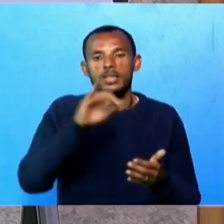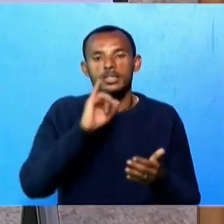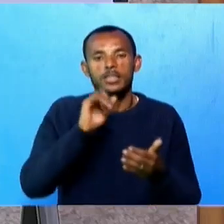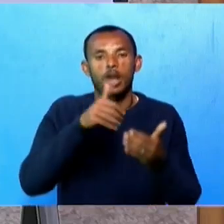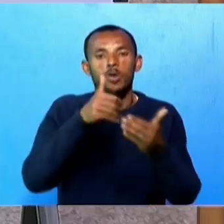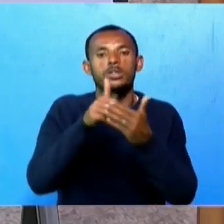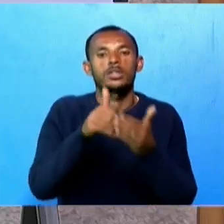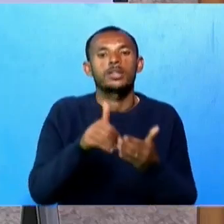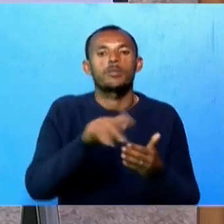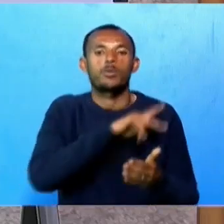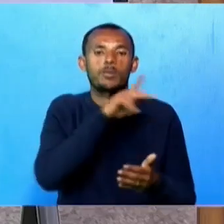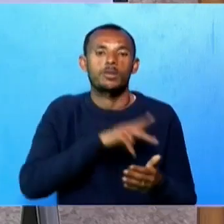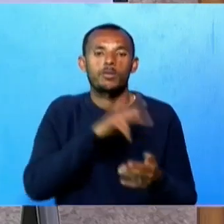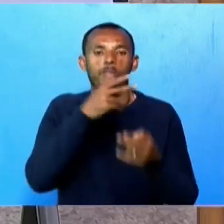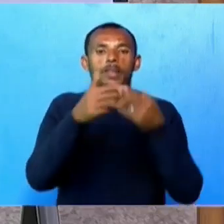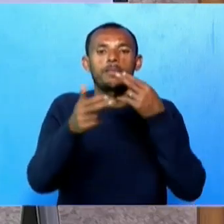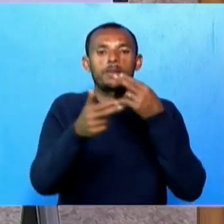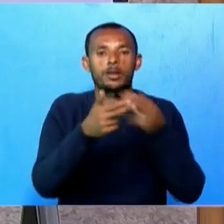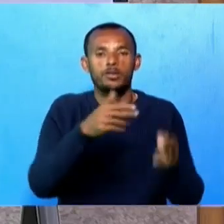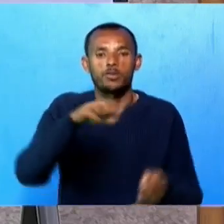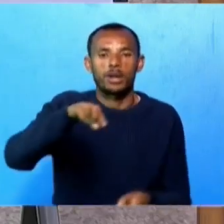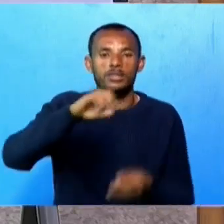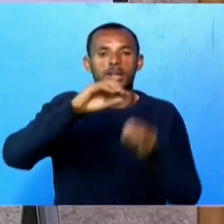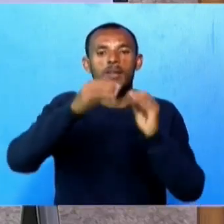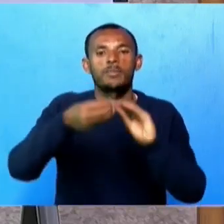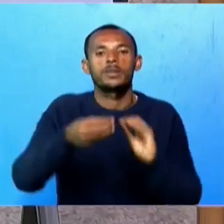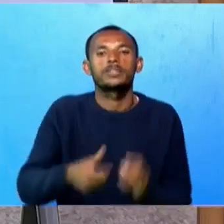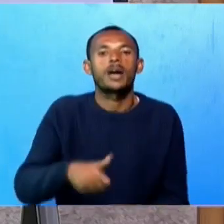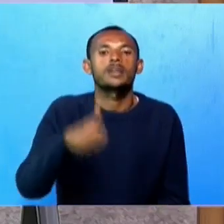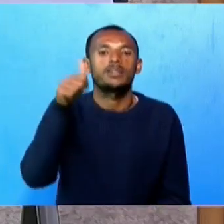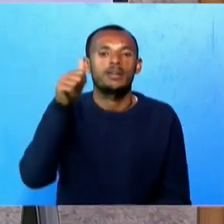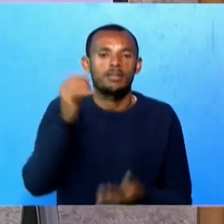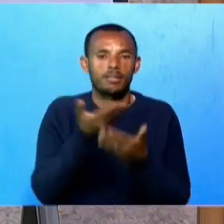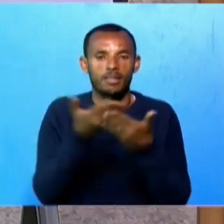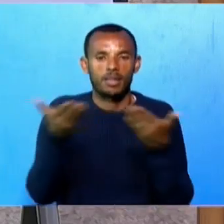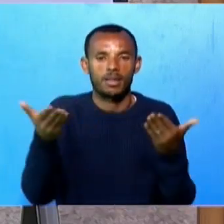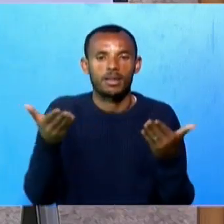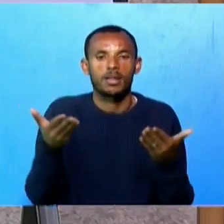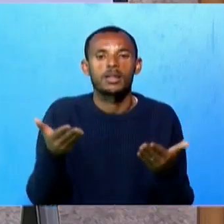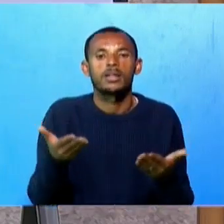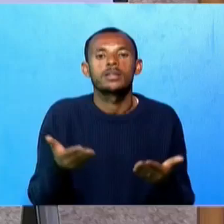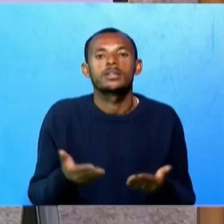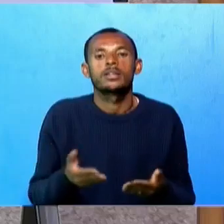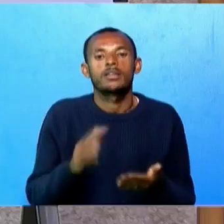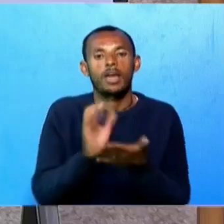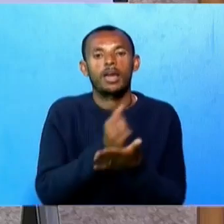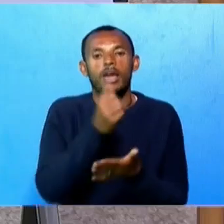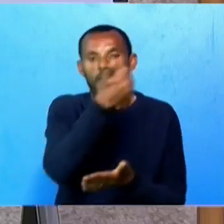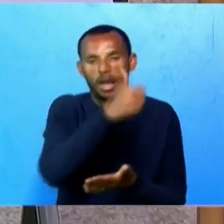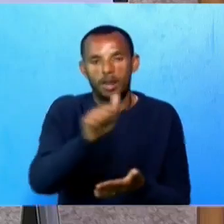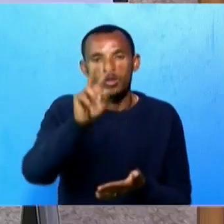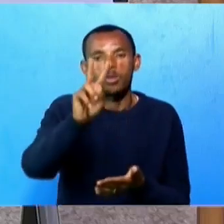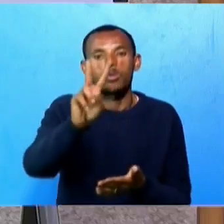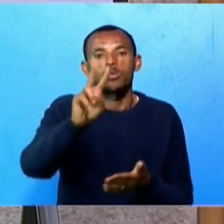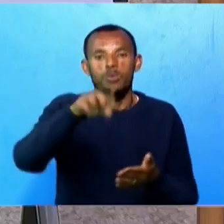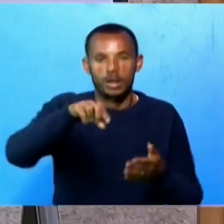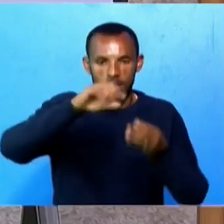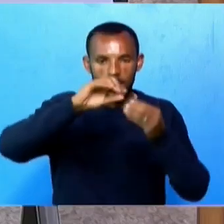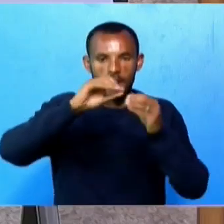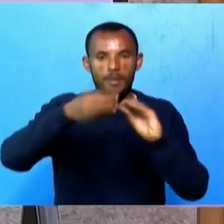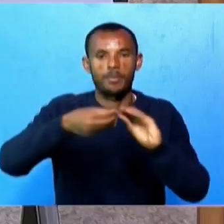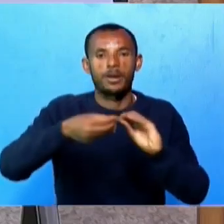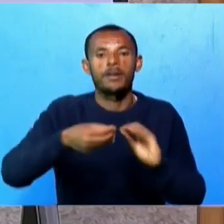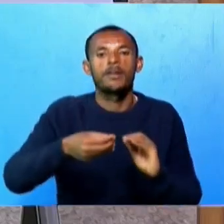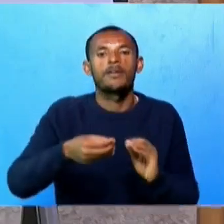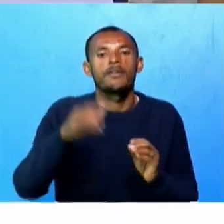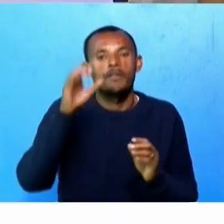in multiplication of rational number. The other thing is take any two rational number and